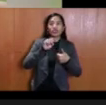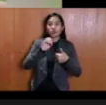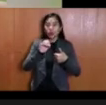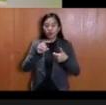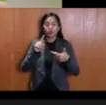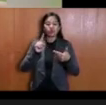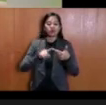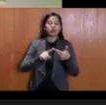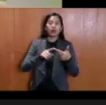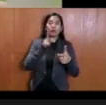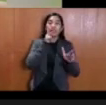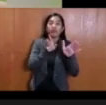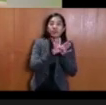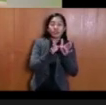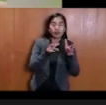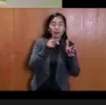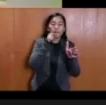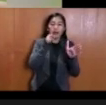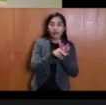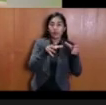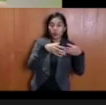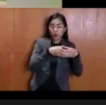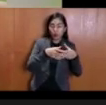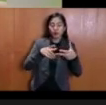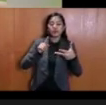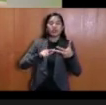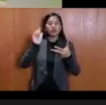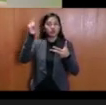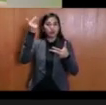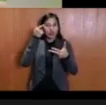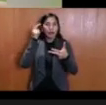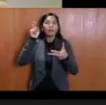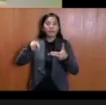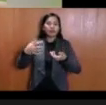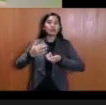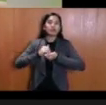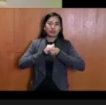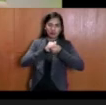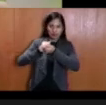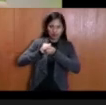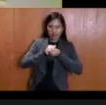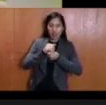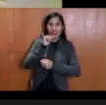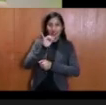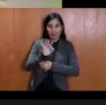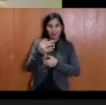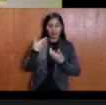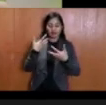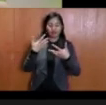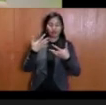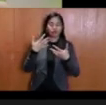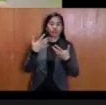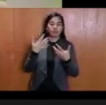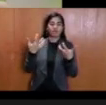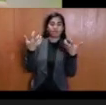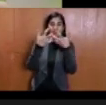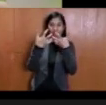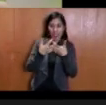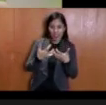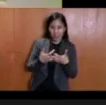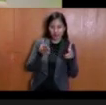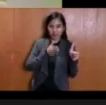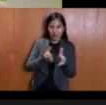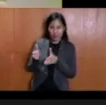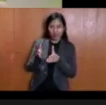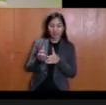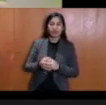and the private sector have to come together to align outcomes. When we align outcomes, we can then say, well, these are the areas that we're going to